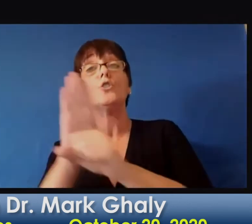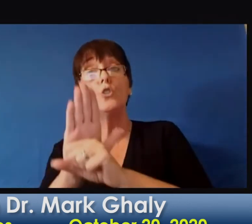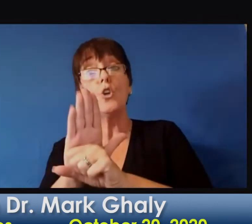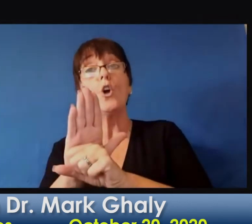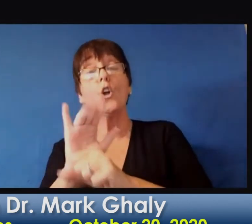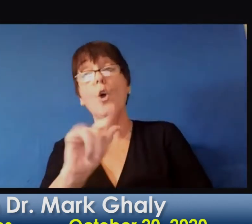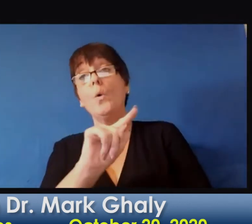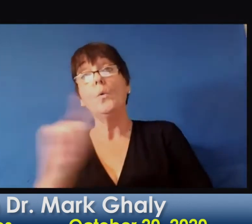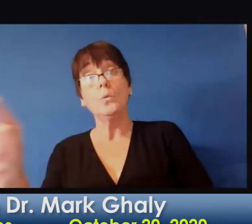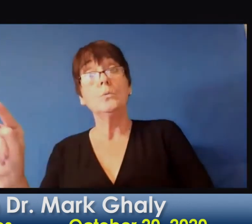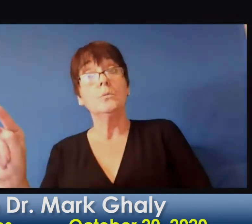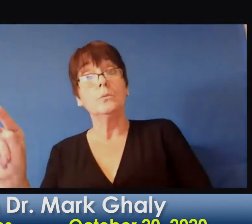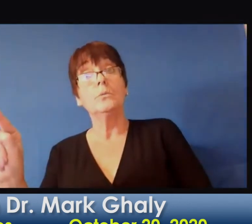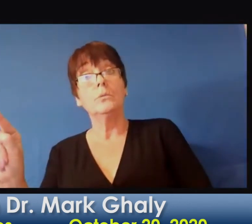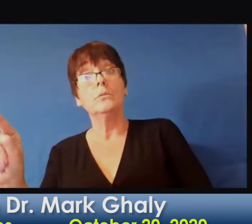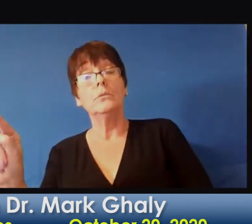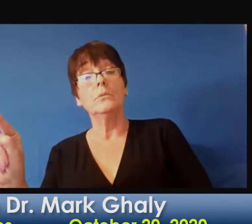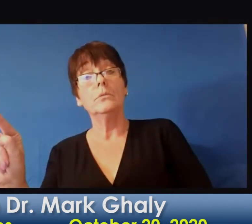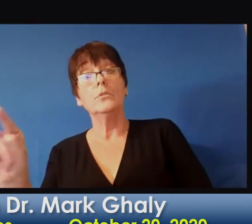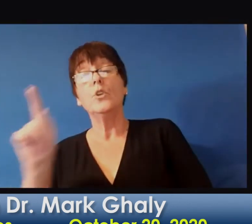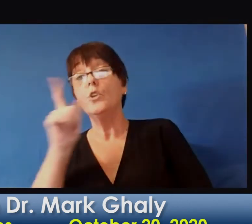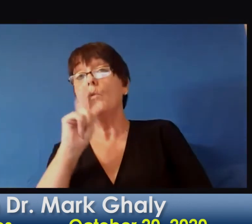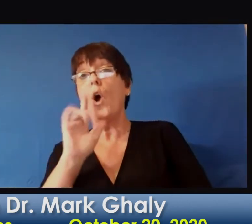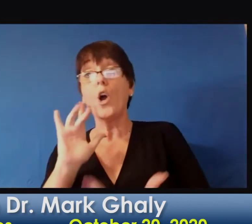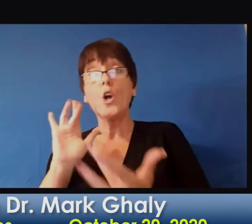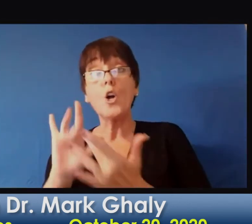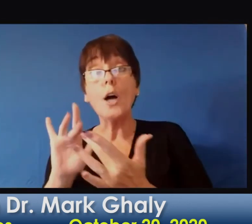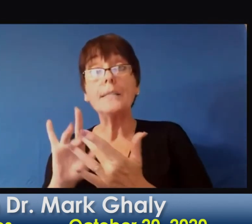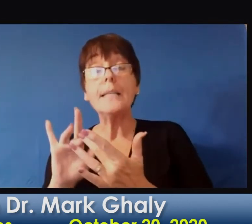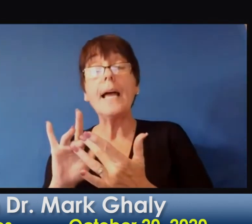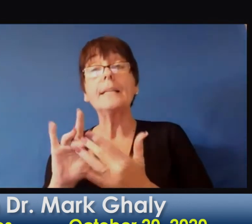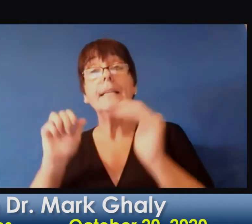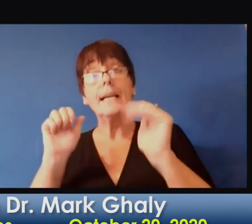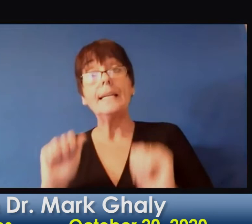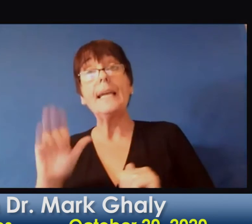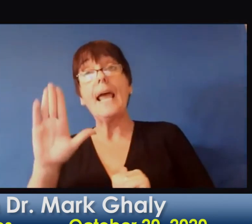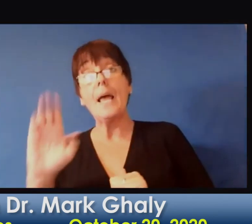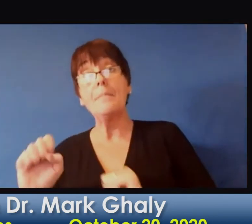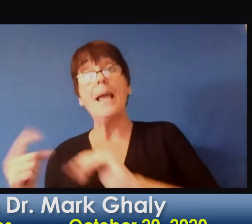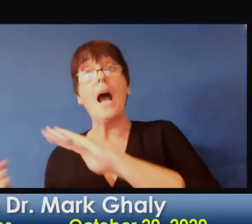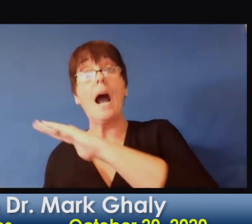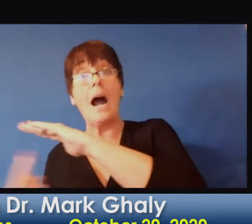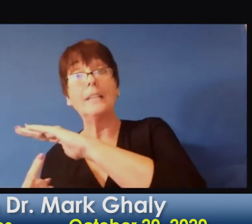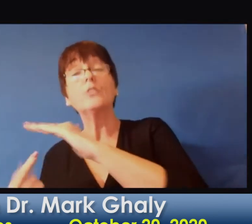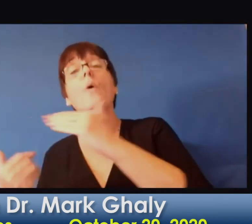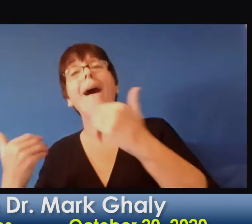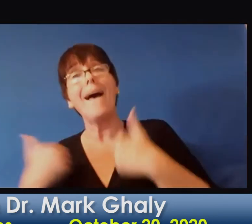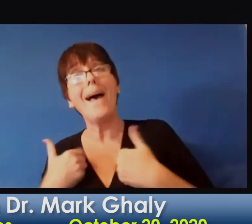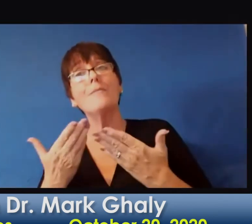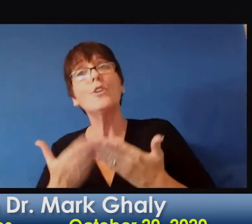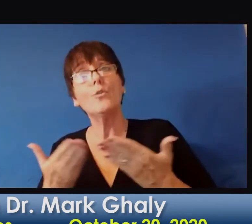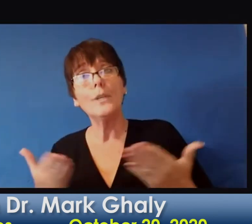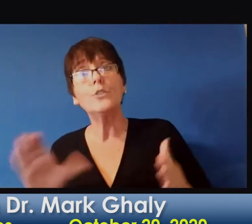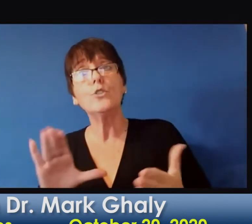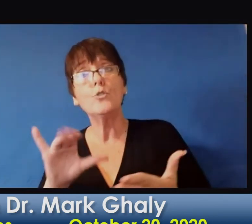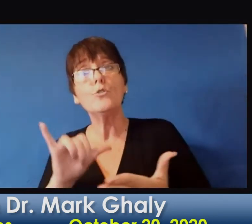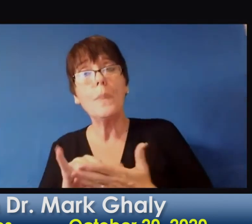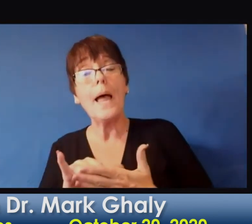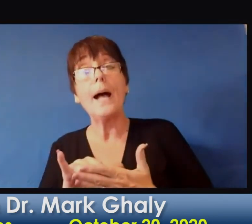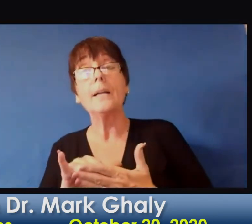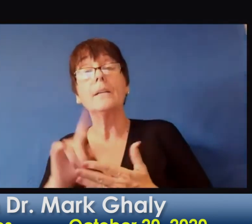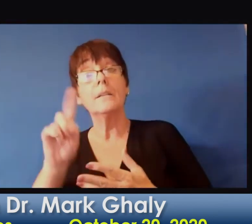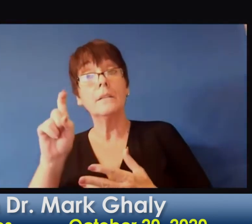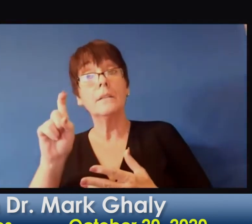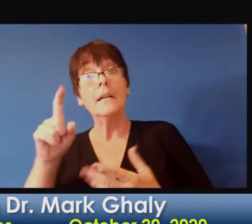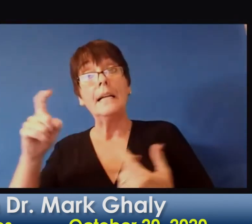who are contacted and can be isolated have the resources to do that, whether that's